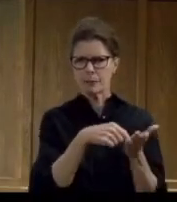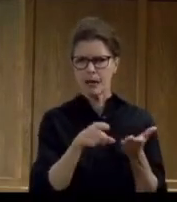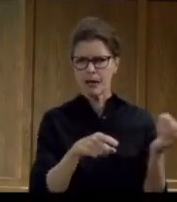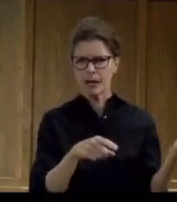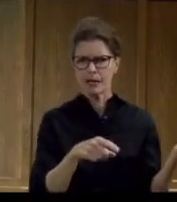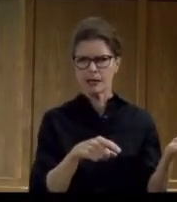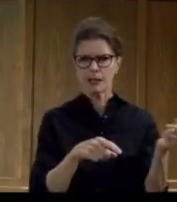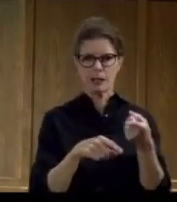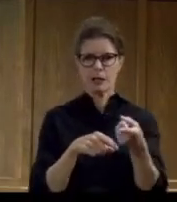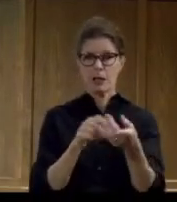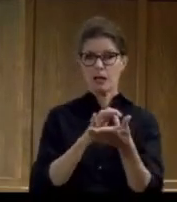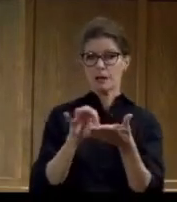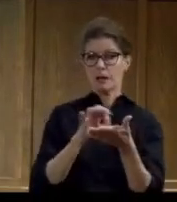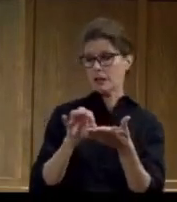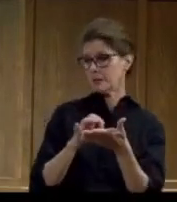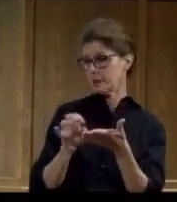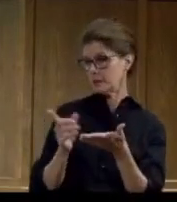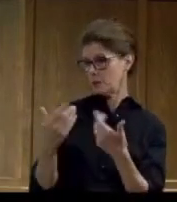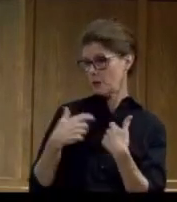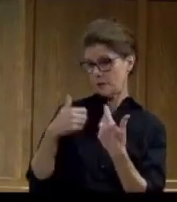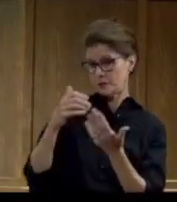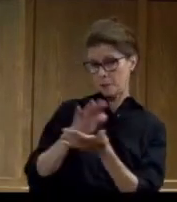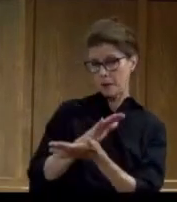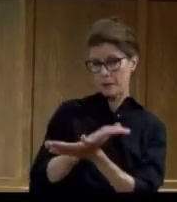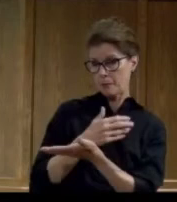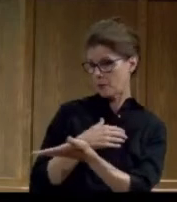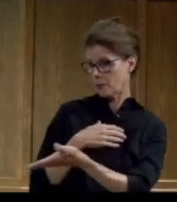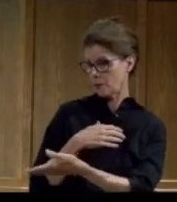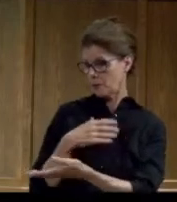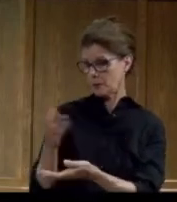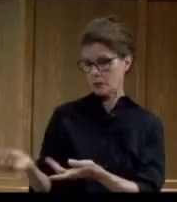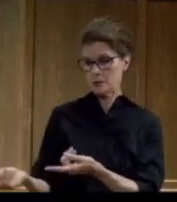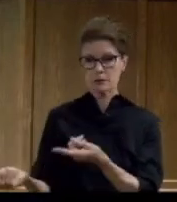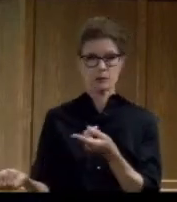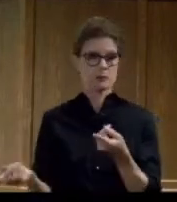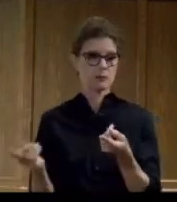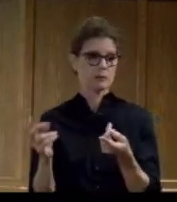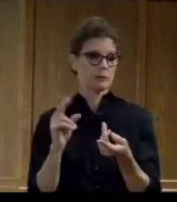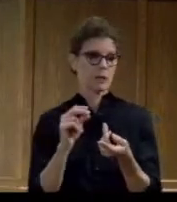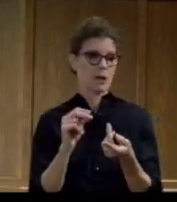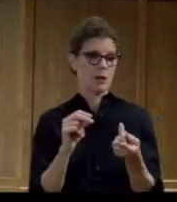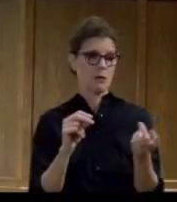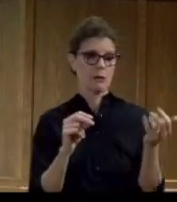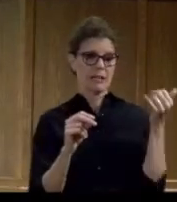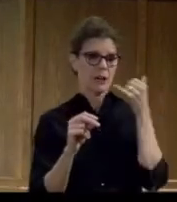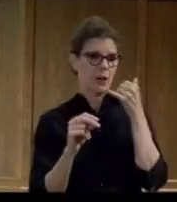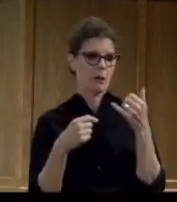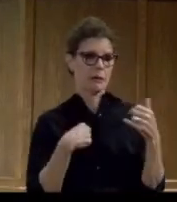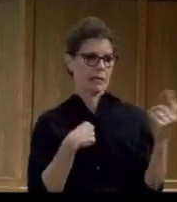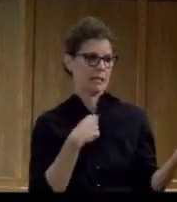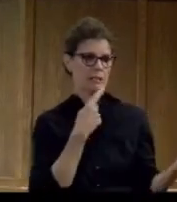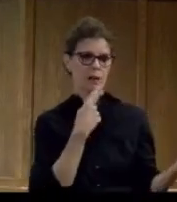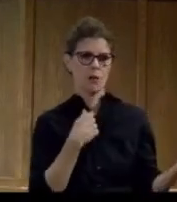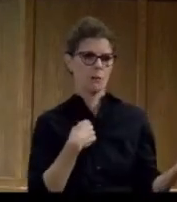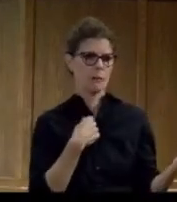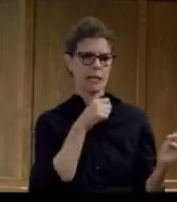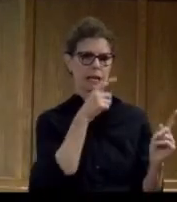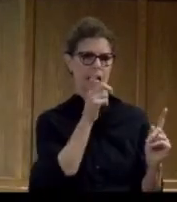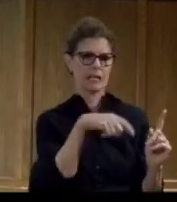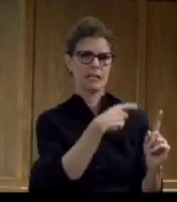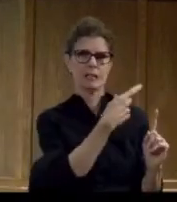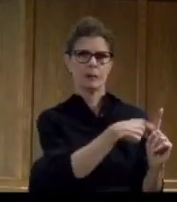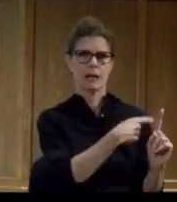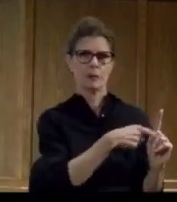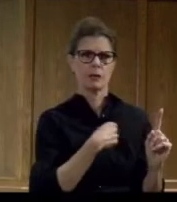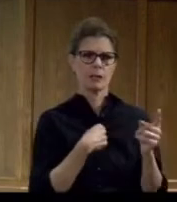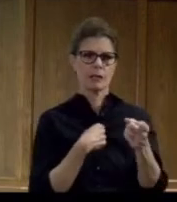And the accountant says, well, can you document that? And my friend says, no, but he called me. I know he said this. And the accountant said, no, you